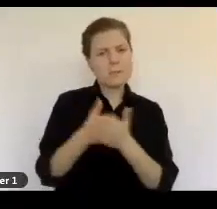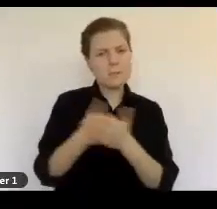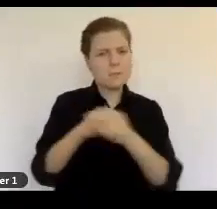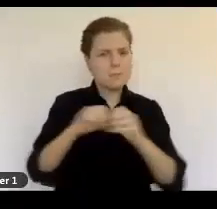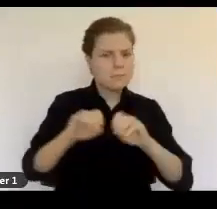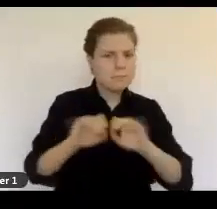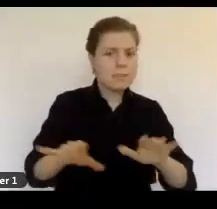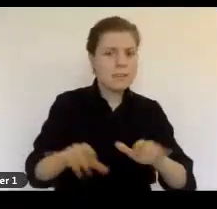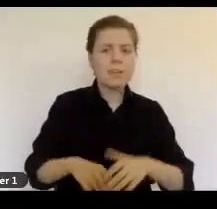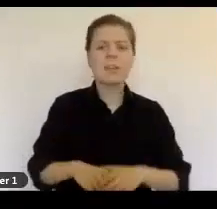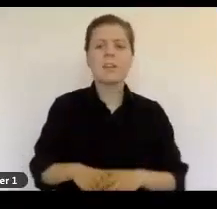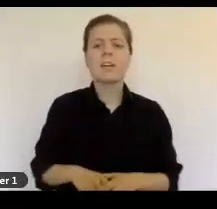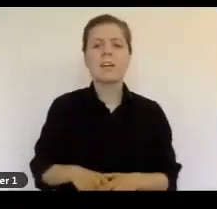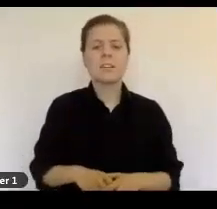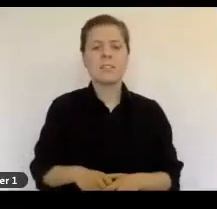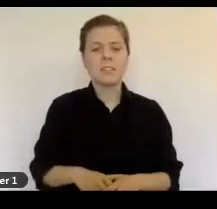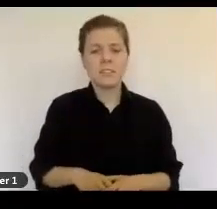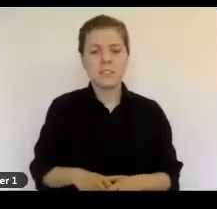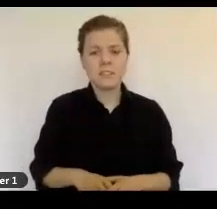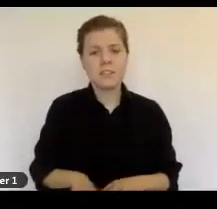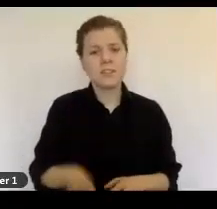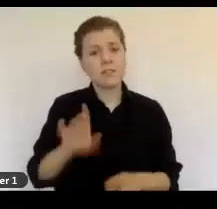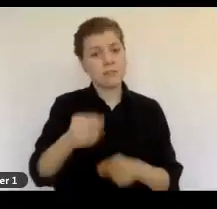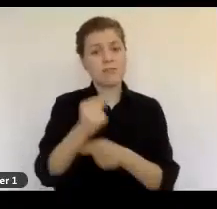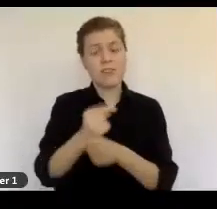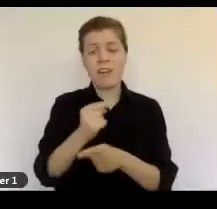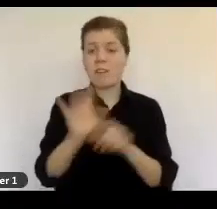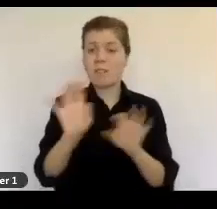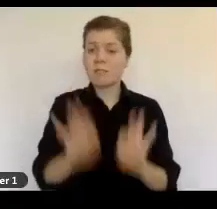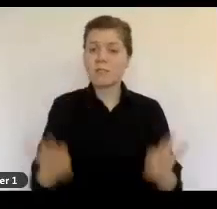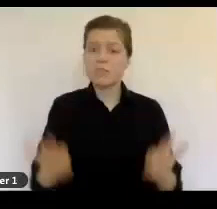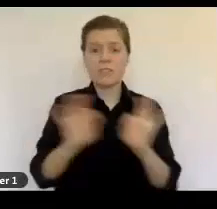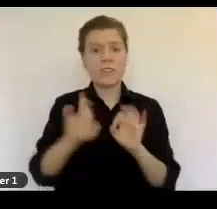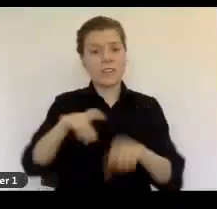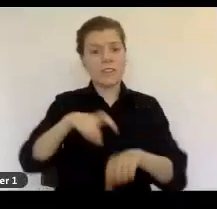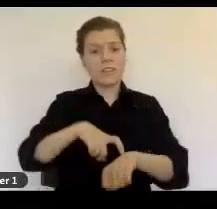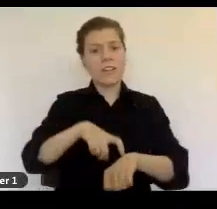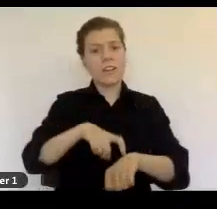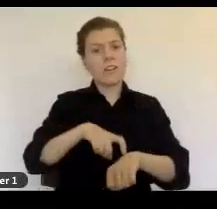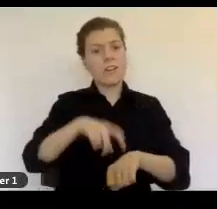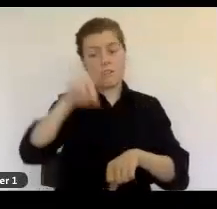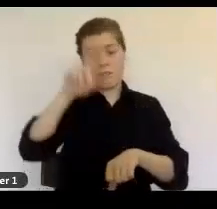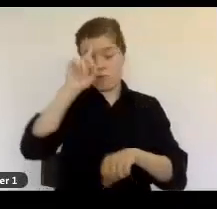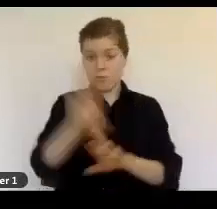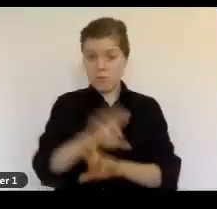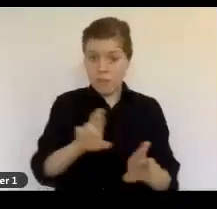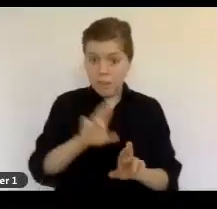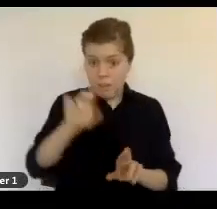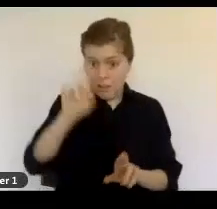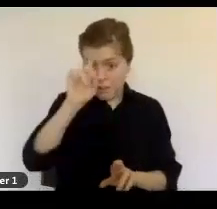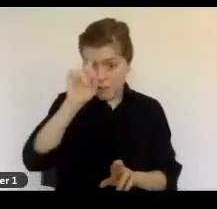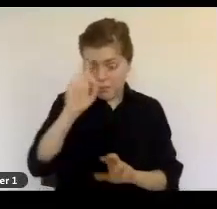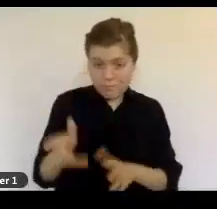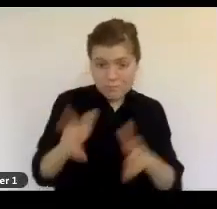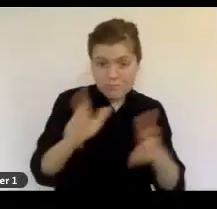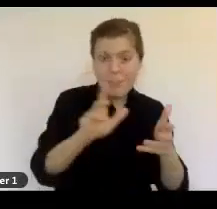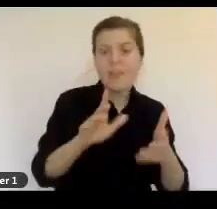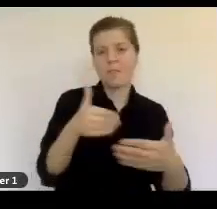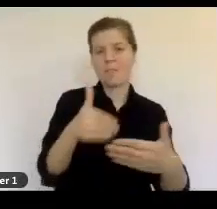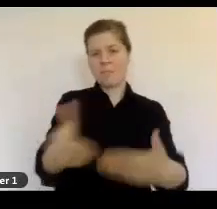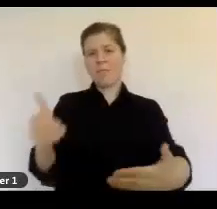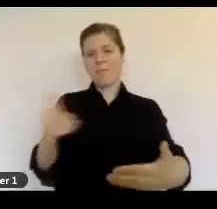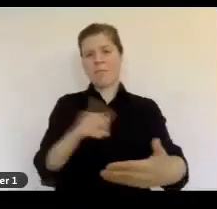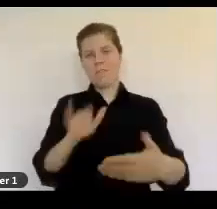of the responses we're seeing in terms of policies and things like that. And you just reminded us that the time to plan for